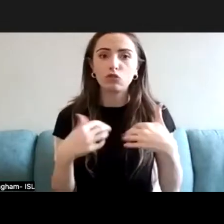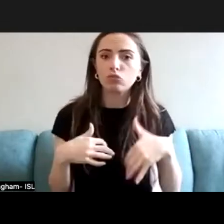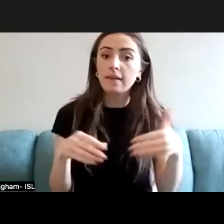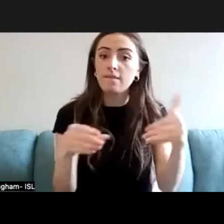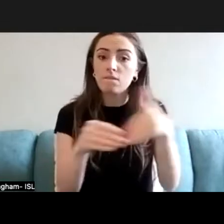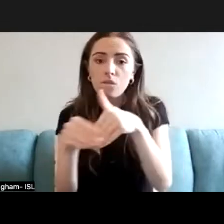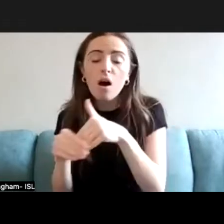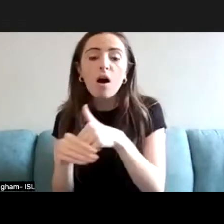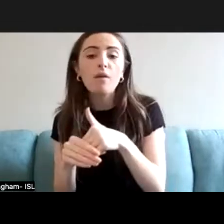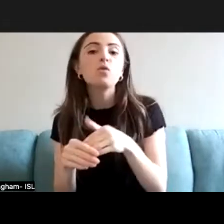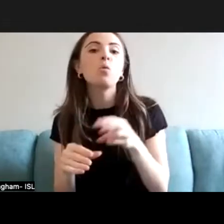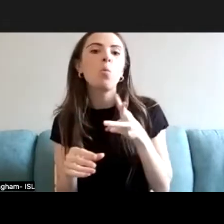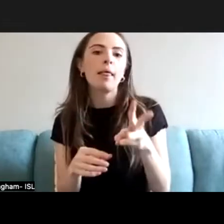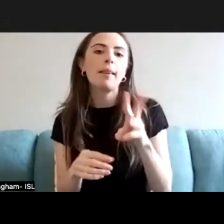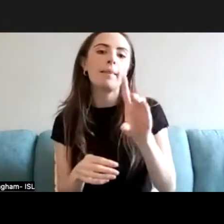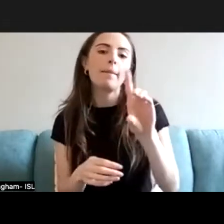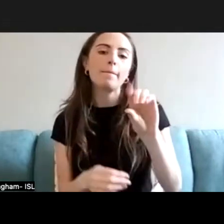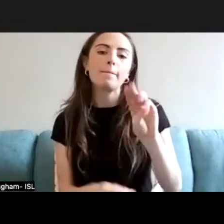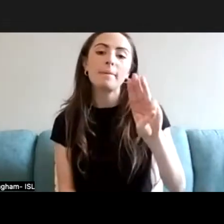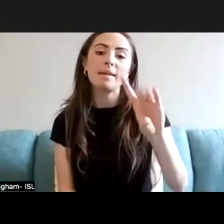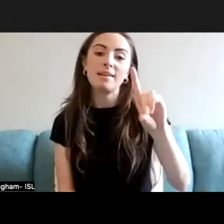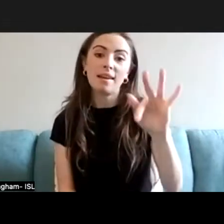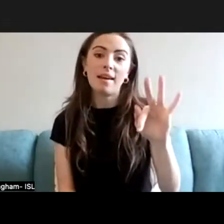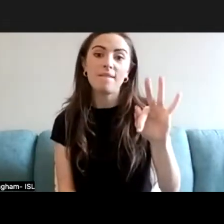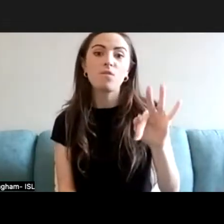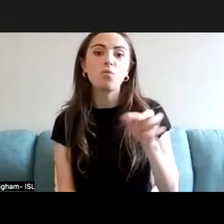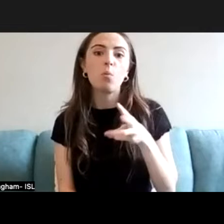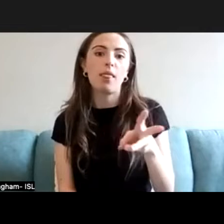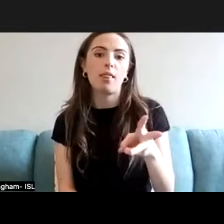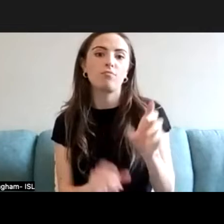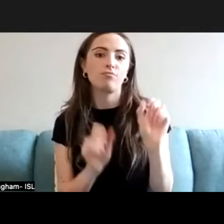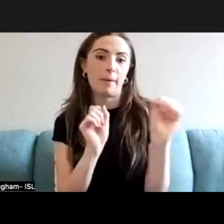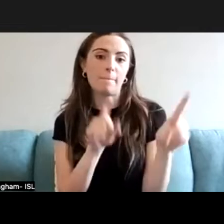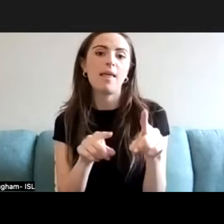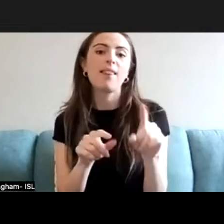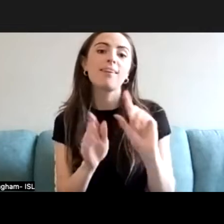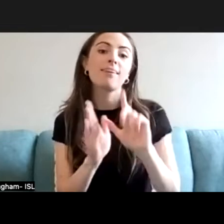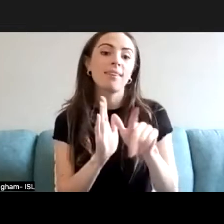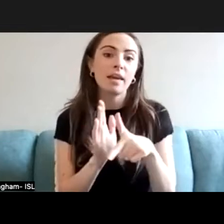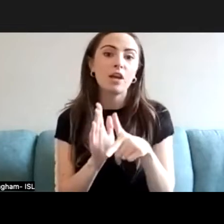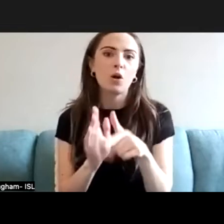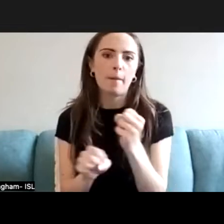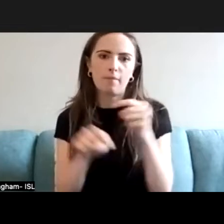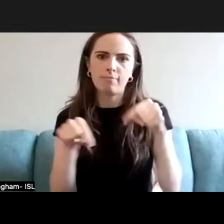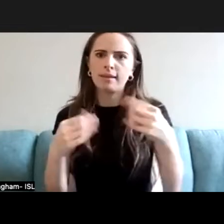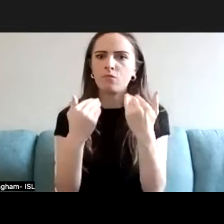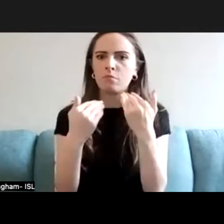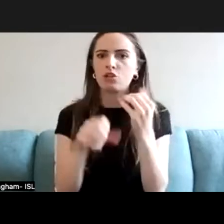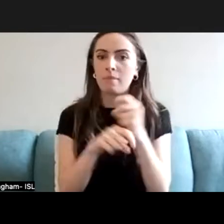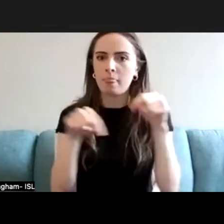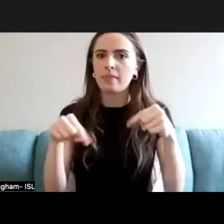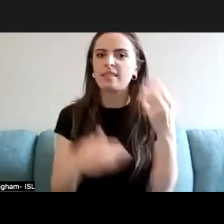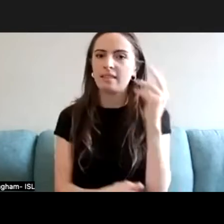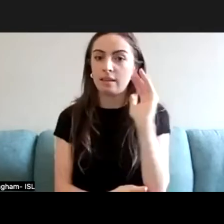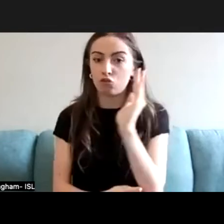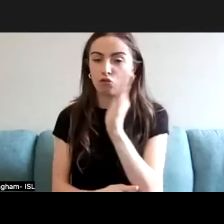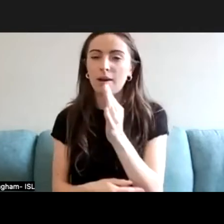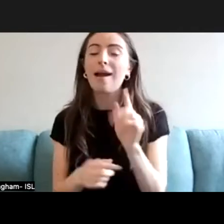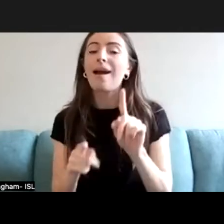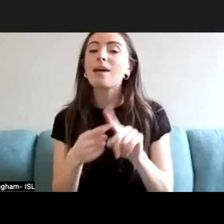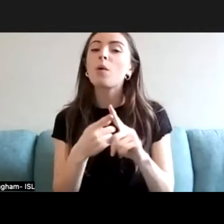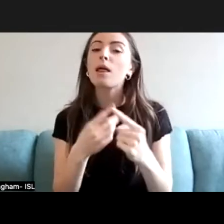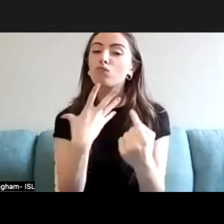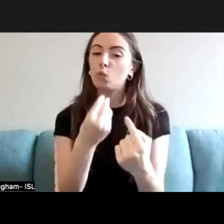PDF format either later on today or tomorrow, and we'll do that alongside. You can receive the recording of today's session as